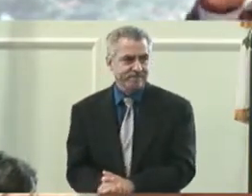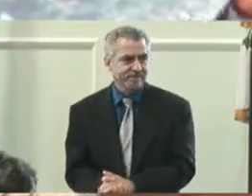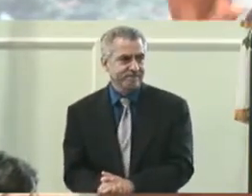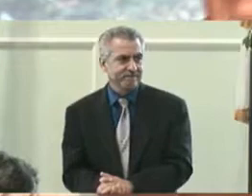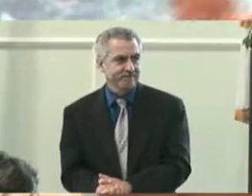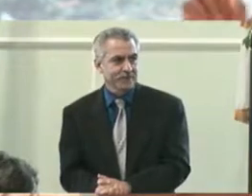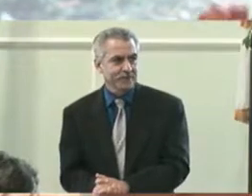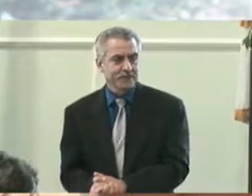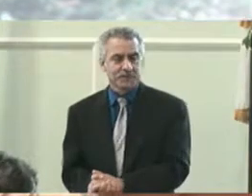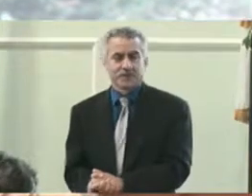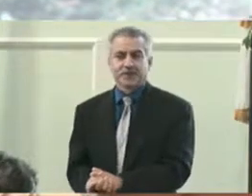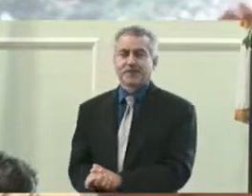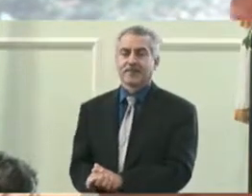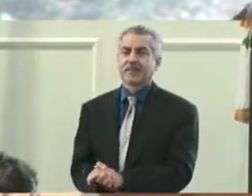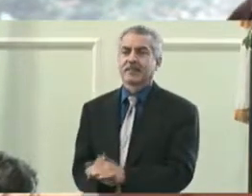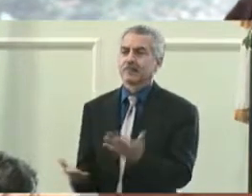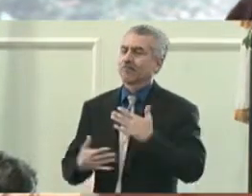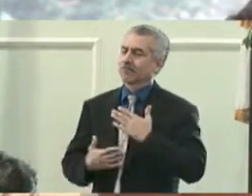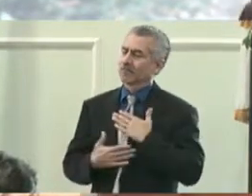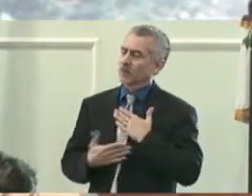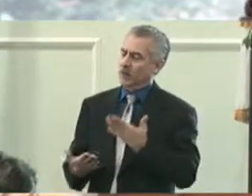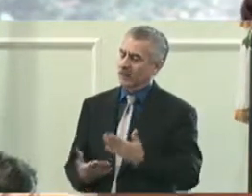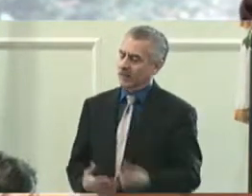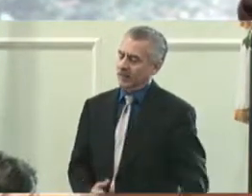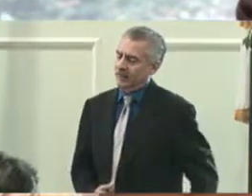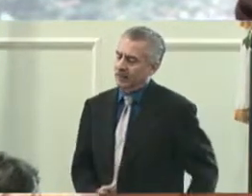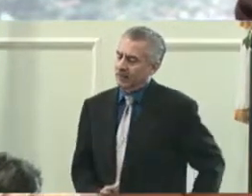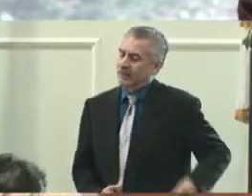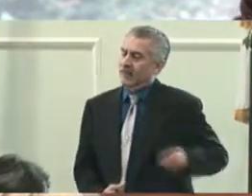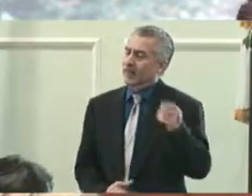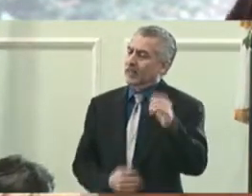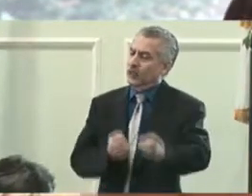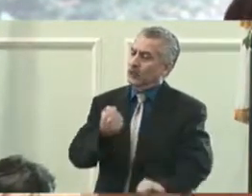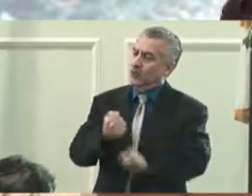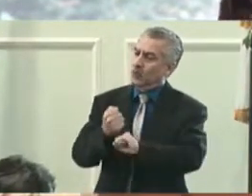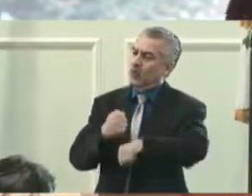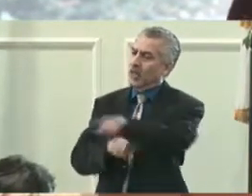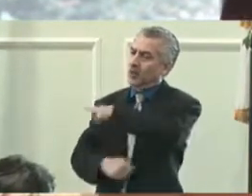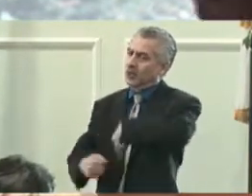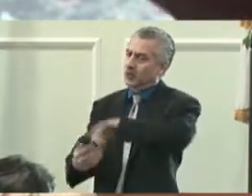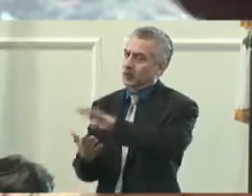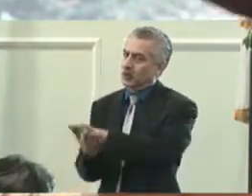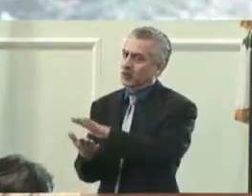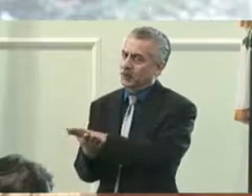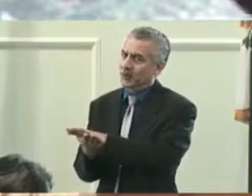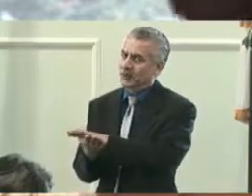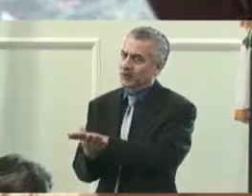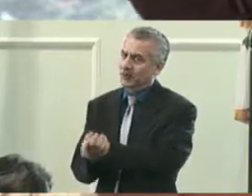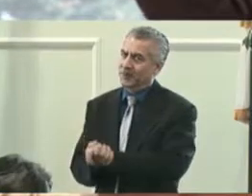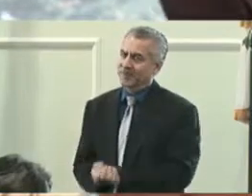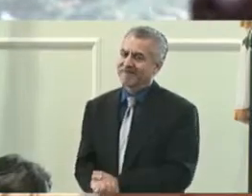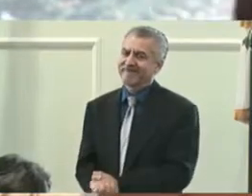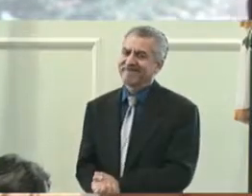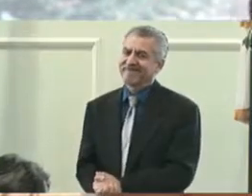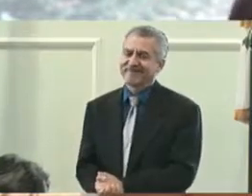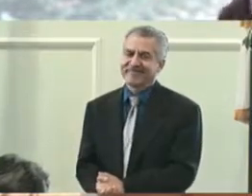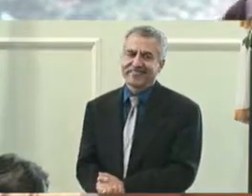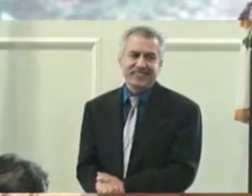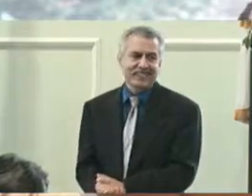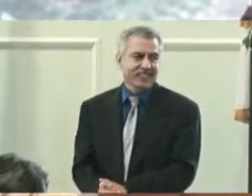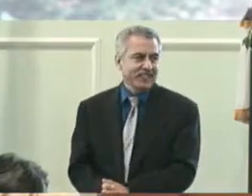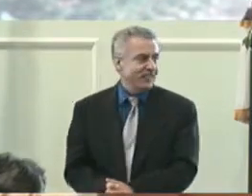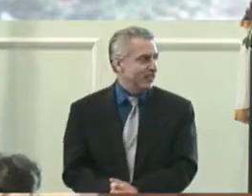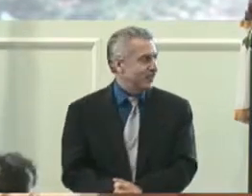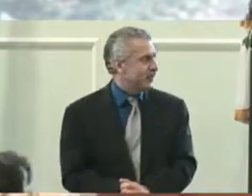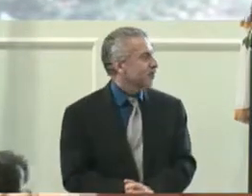make sure you dig deep and give to those little ones. Okay, little ones, make sure you go through the aisles. Don't just come